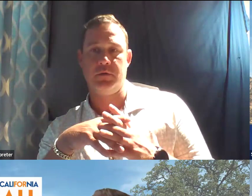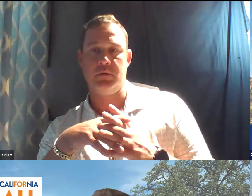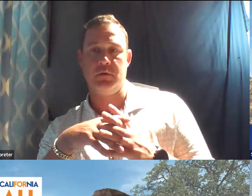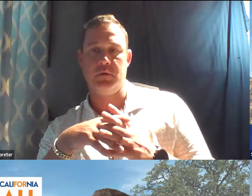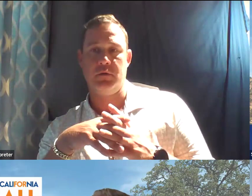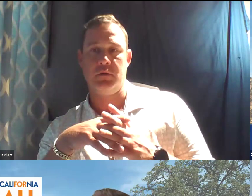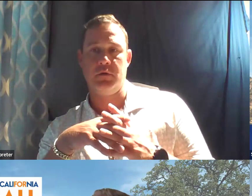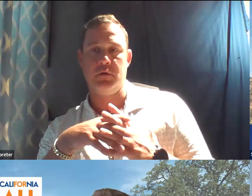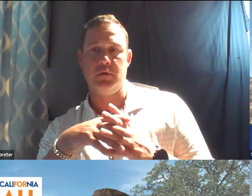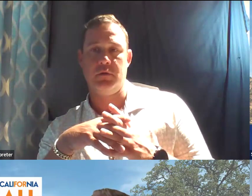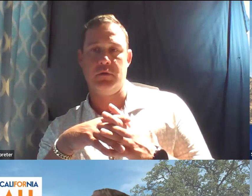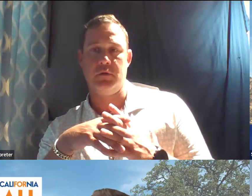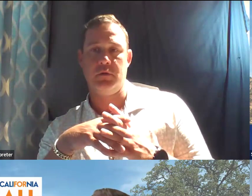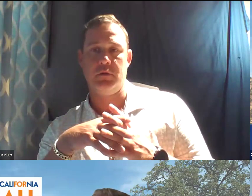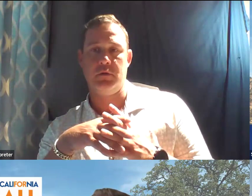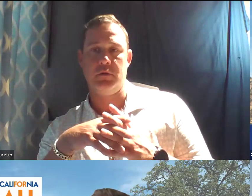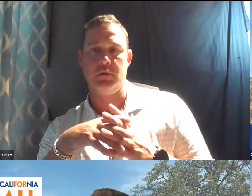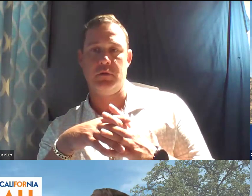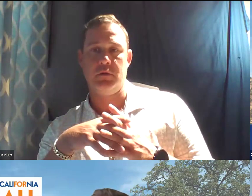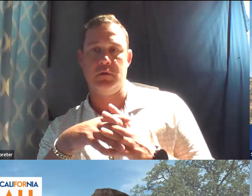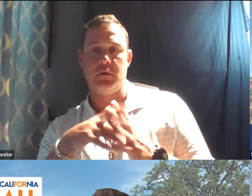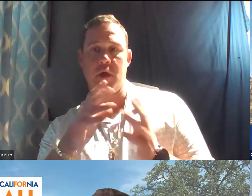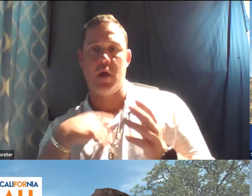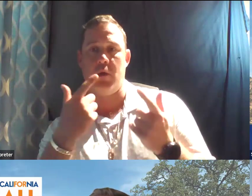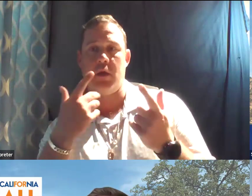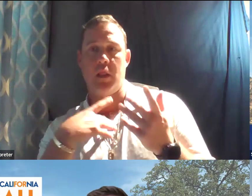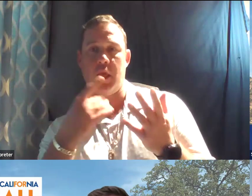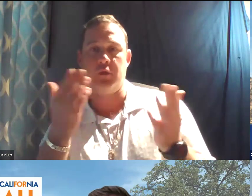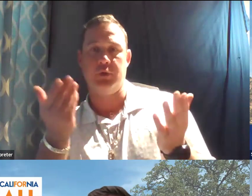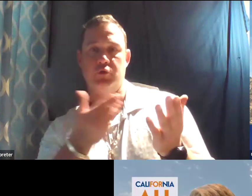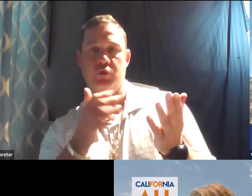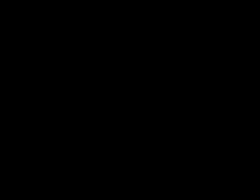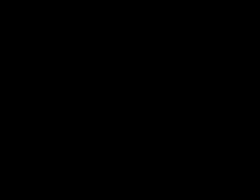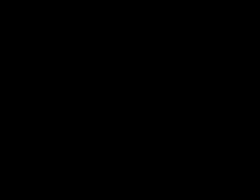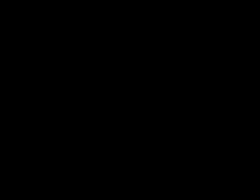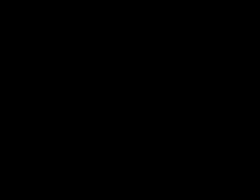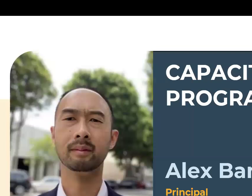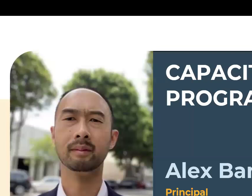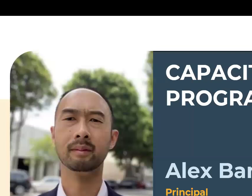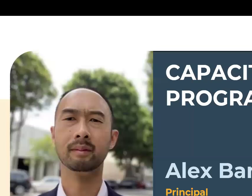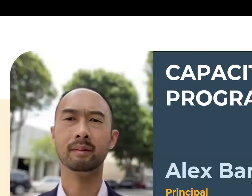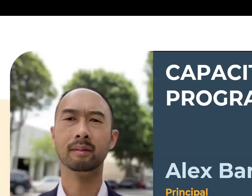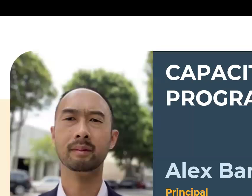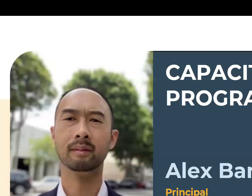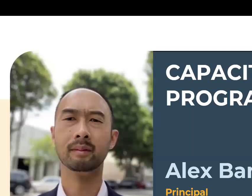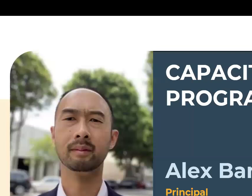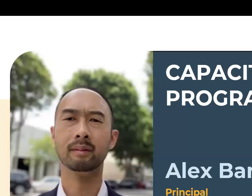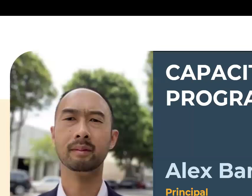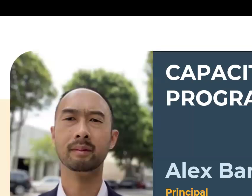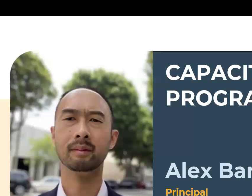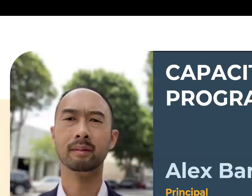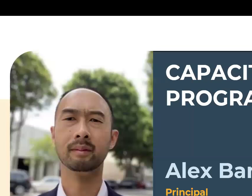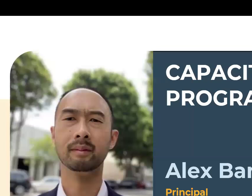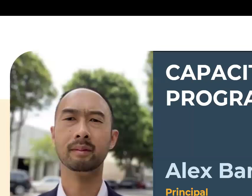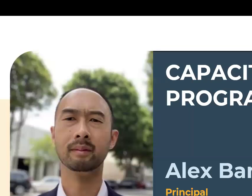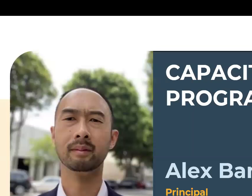with that, I would like to introduce Alex Bond of Broadband Equity Partnership. Take us